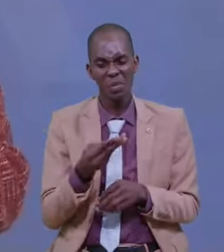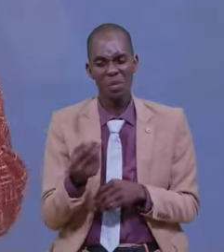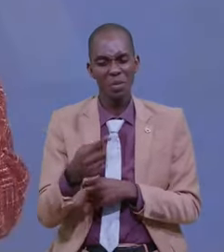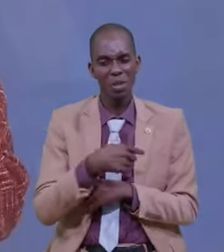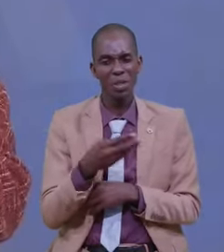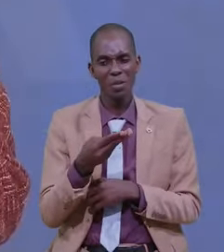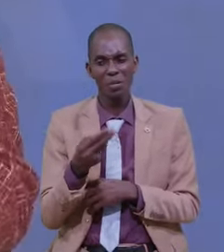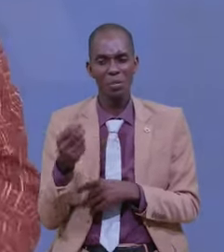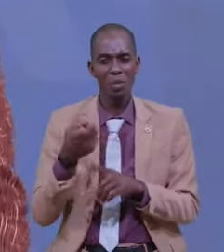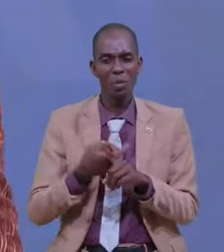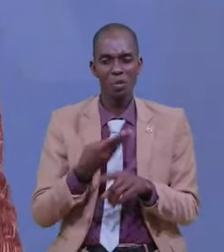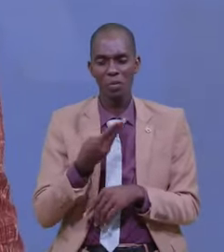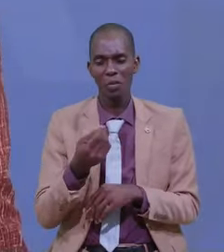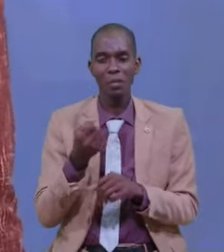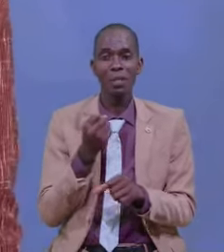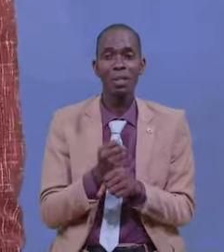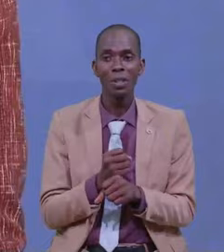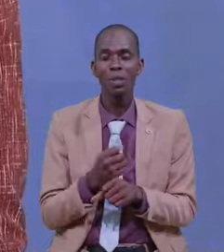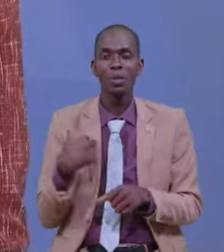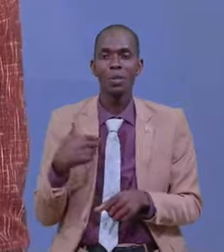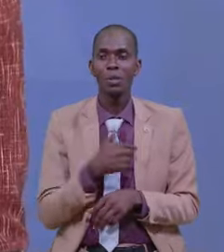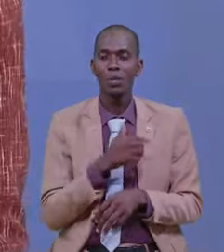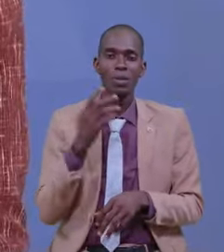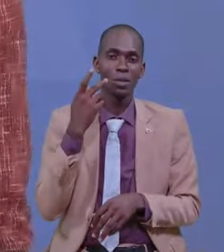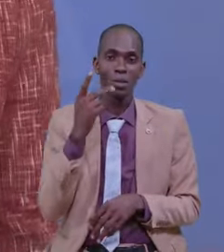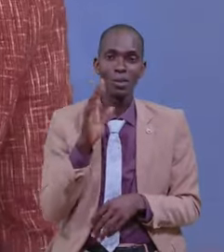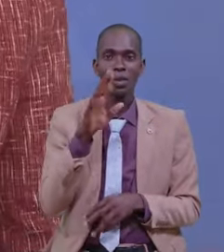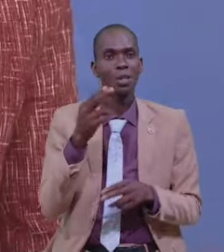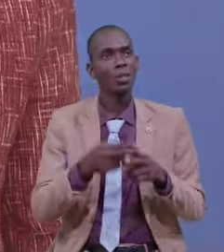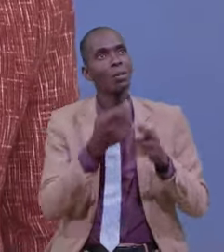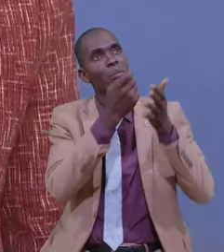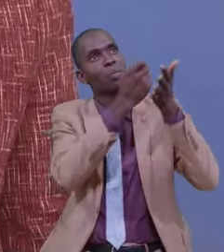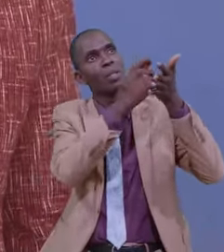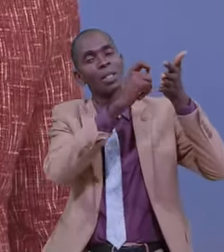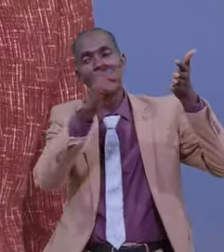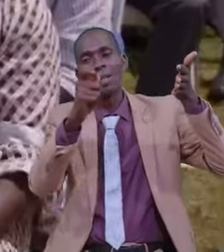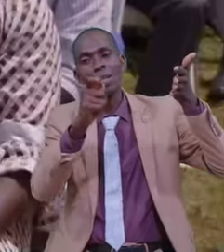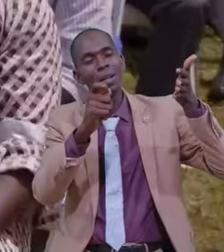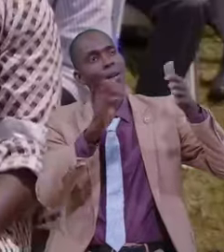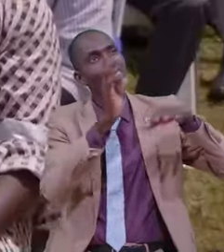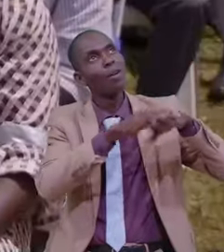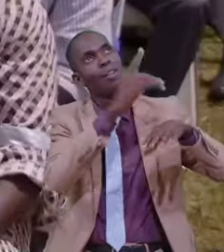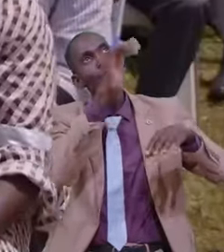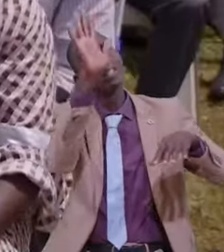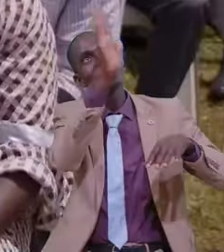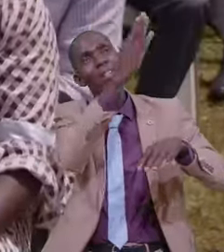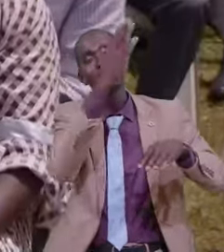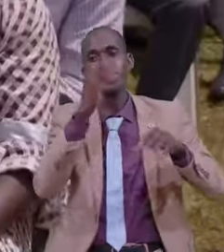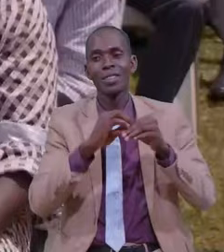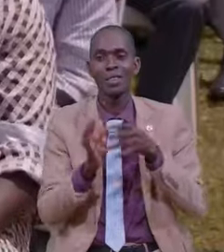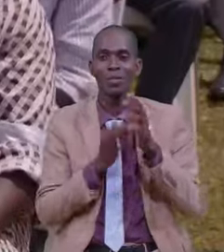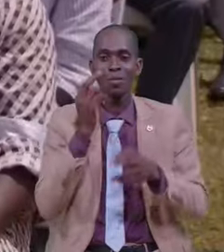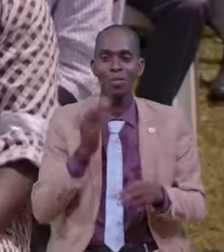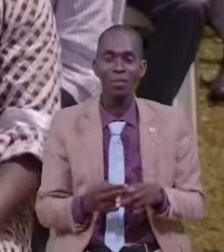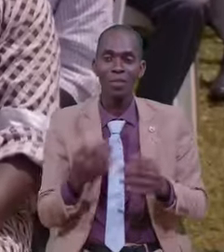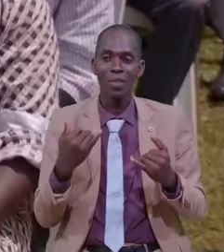few years, we'll see your name written on the sky. I come to number